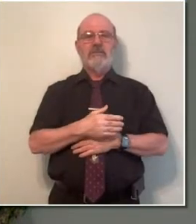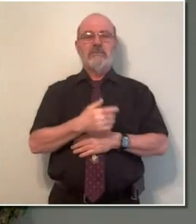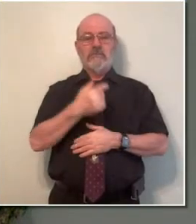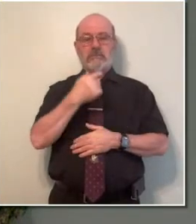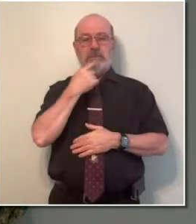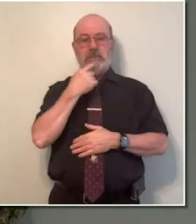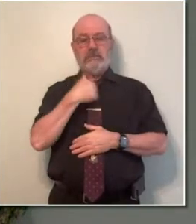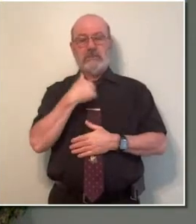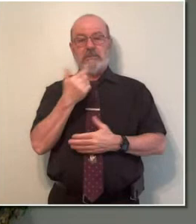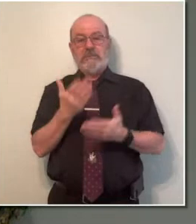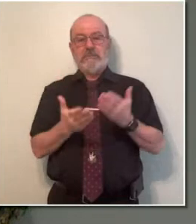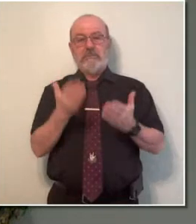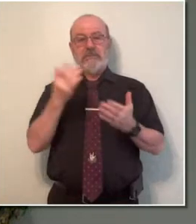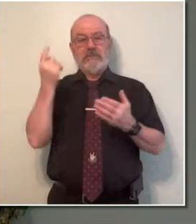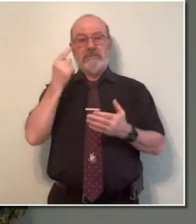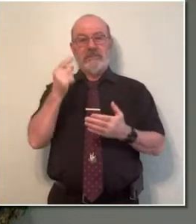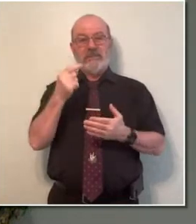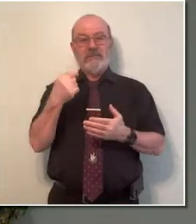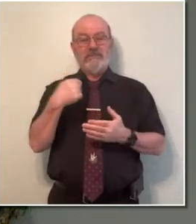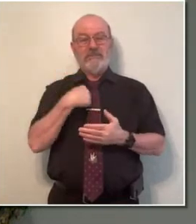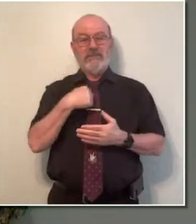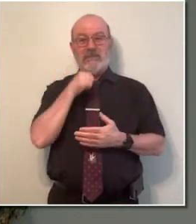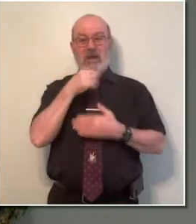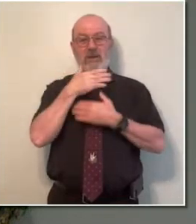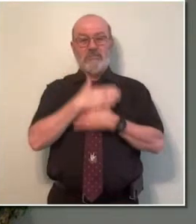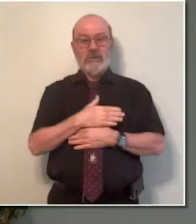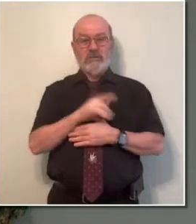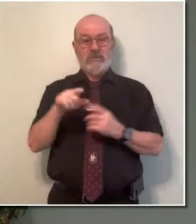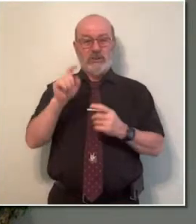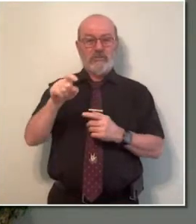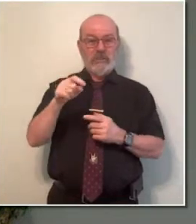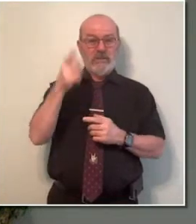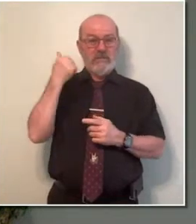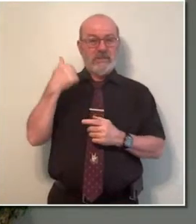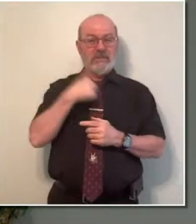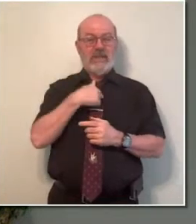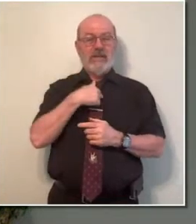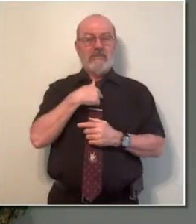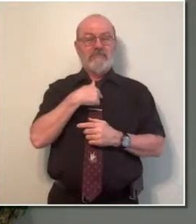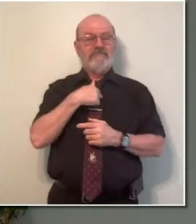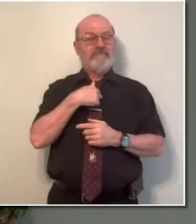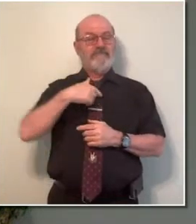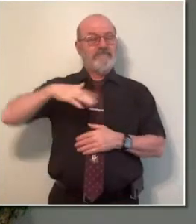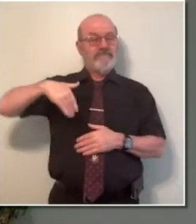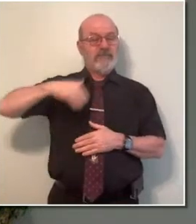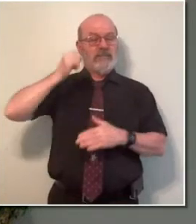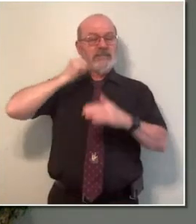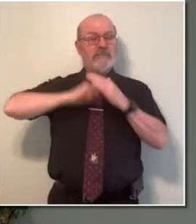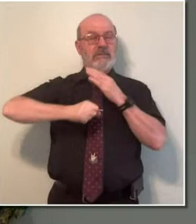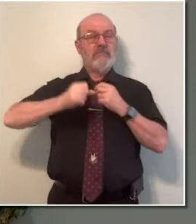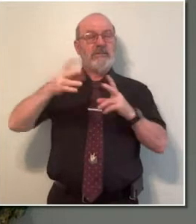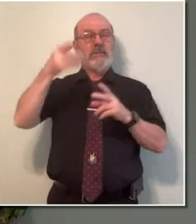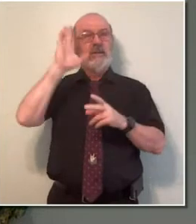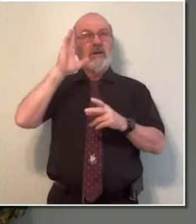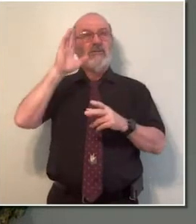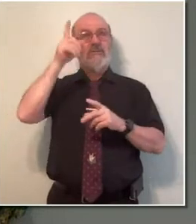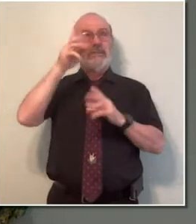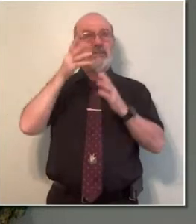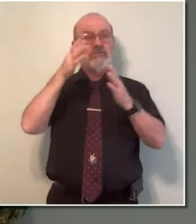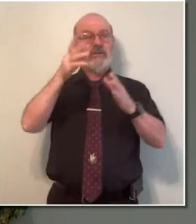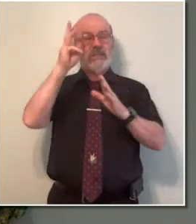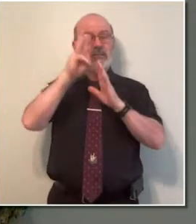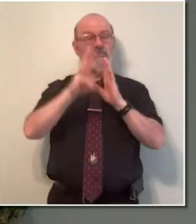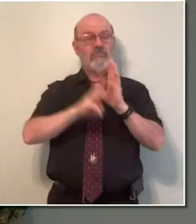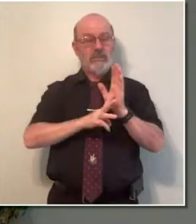maybe the reason I'm not at rest when I ought to be is because I'm not submitted, allowing Him to have His way and His will.